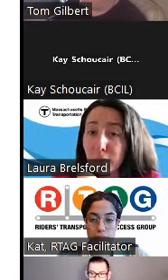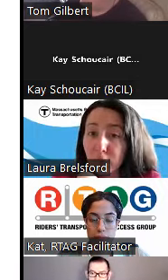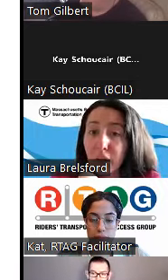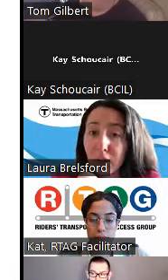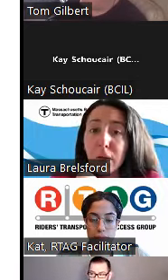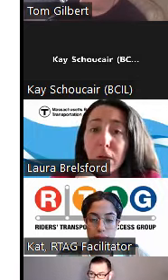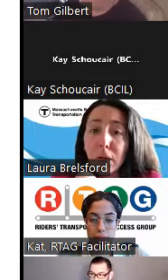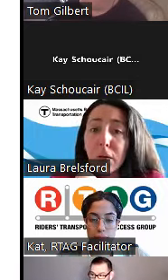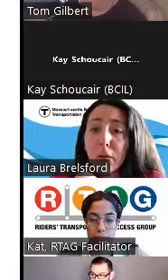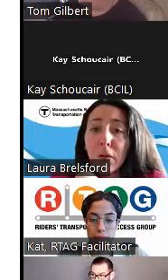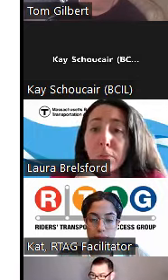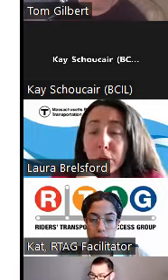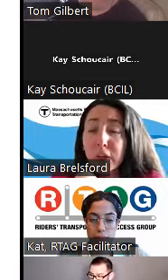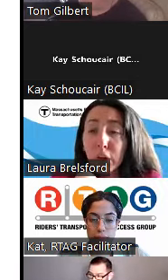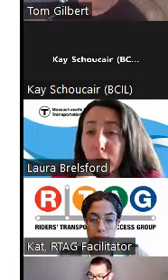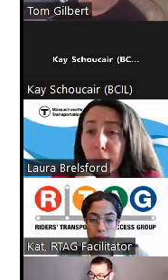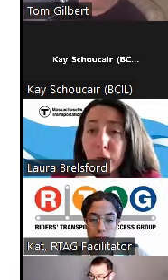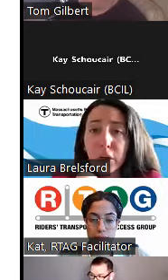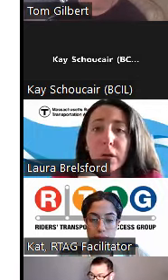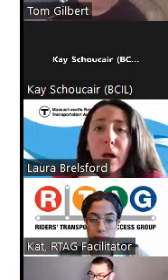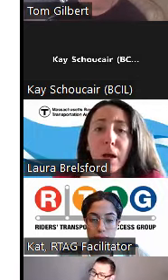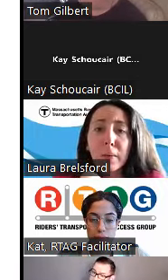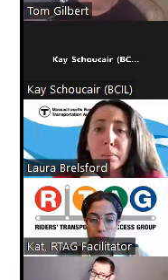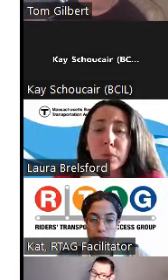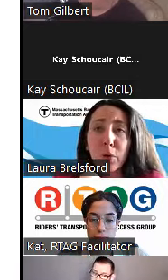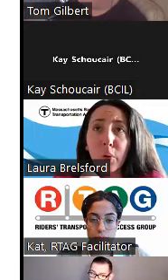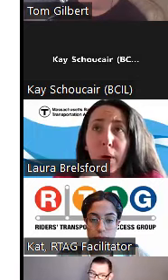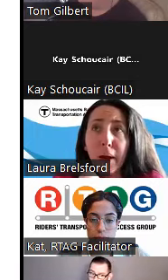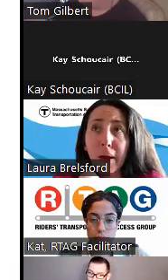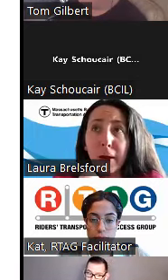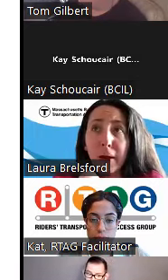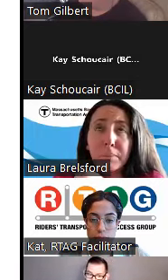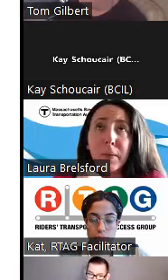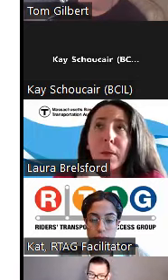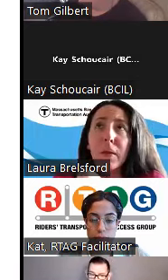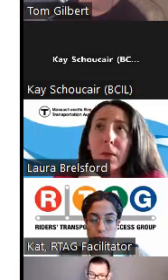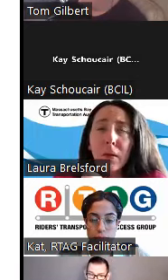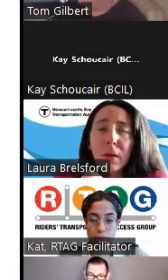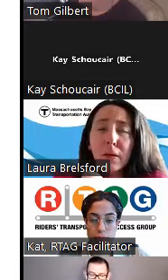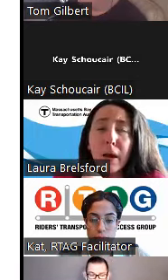numbers are pretty good, quite good. So I